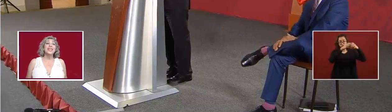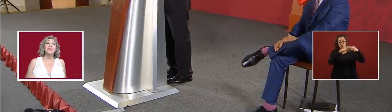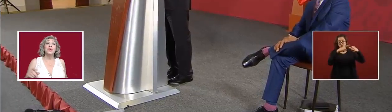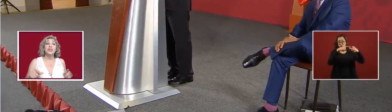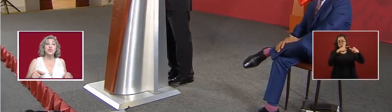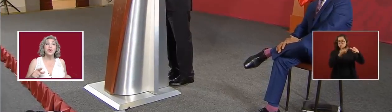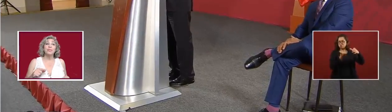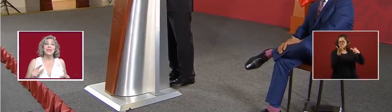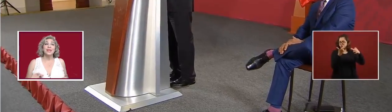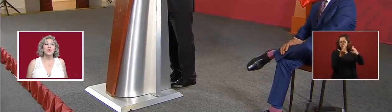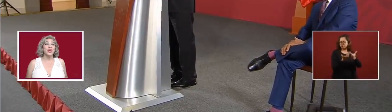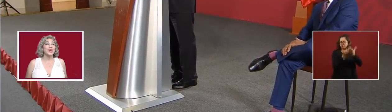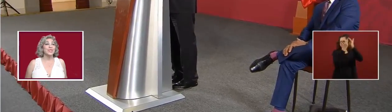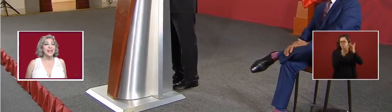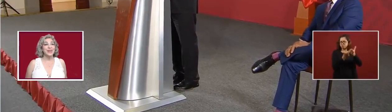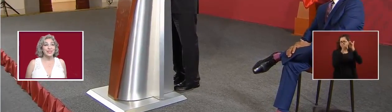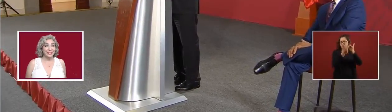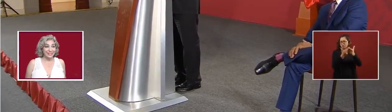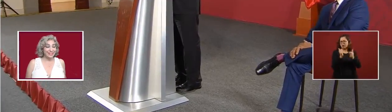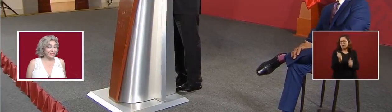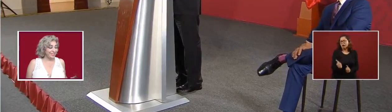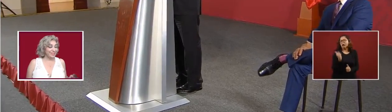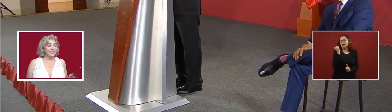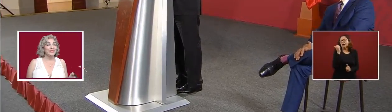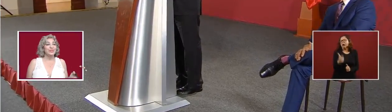then it would drip, then trickle down.